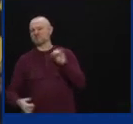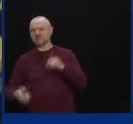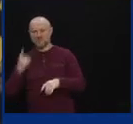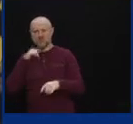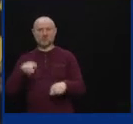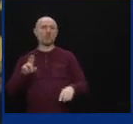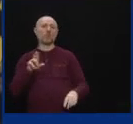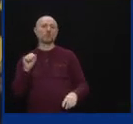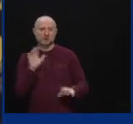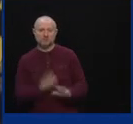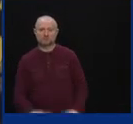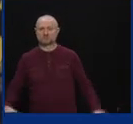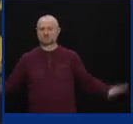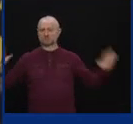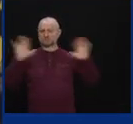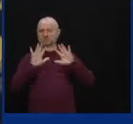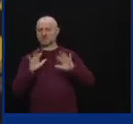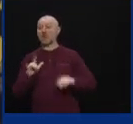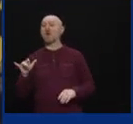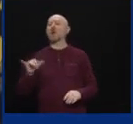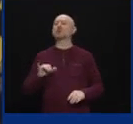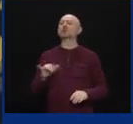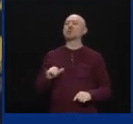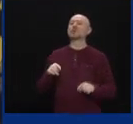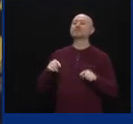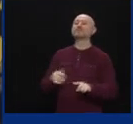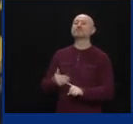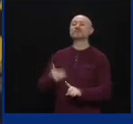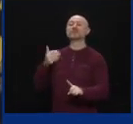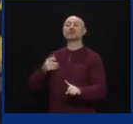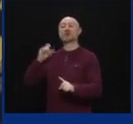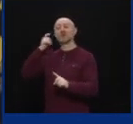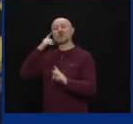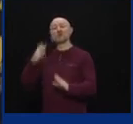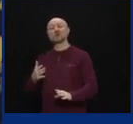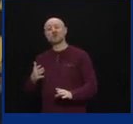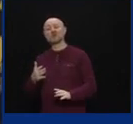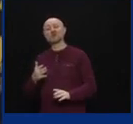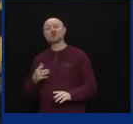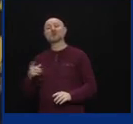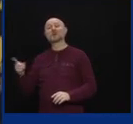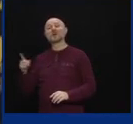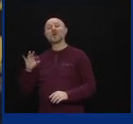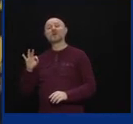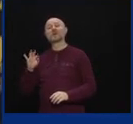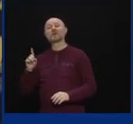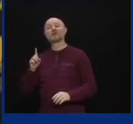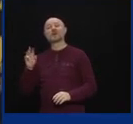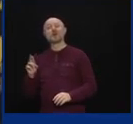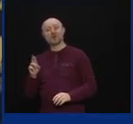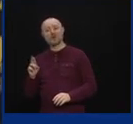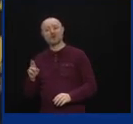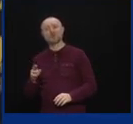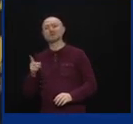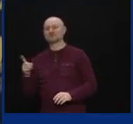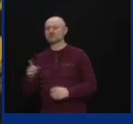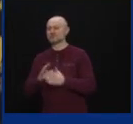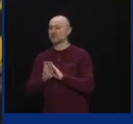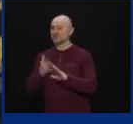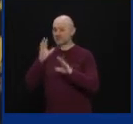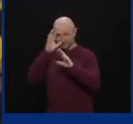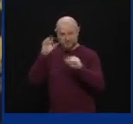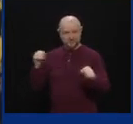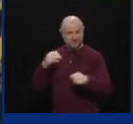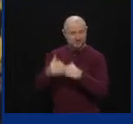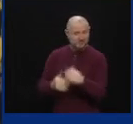Just like when my predecessor in the governor's mansion and former President FDR did, when he saw the opportunity, when you